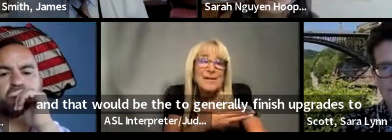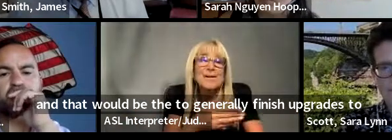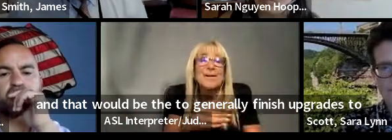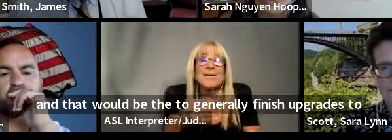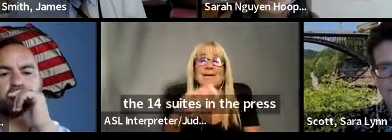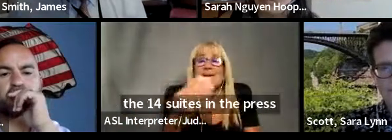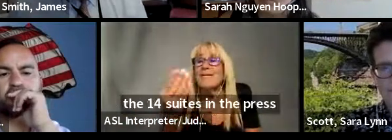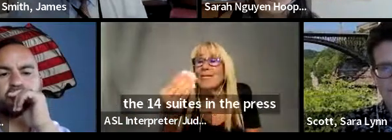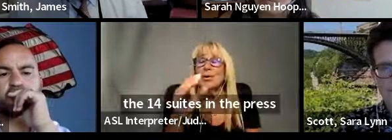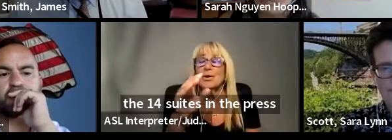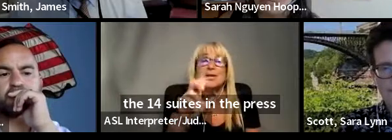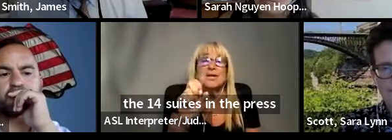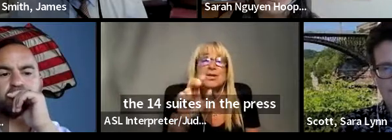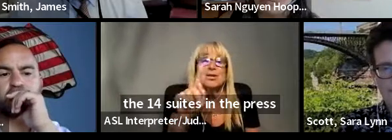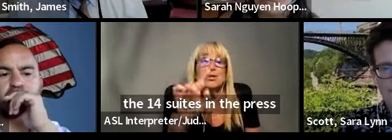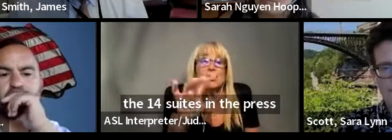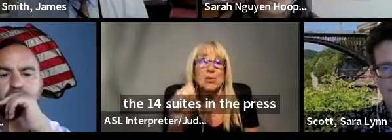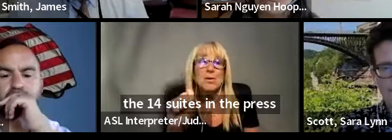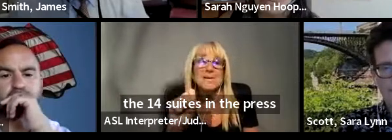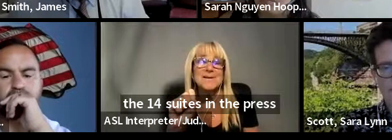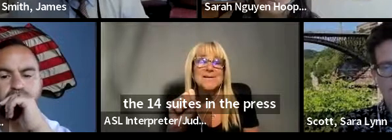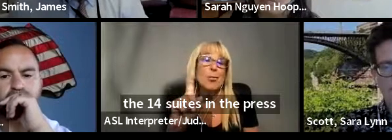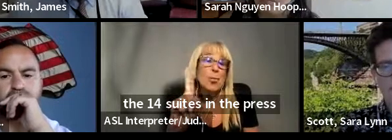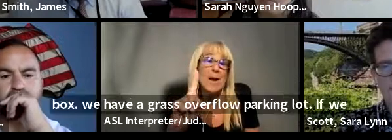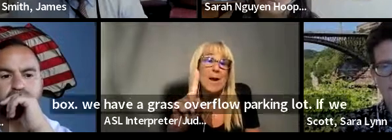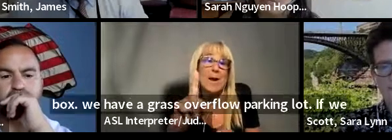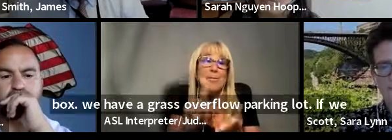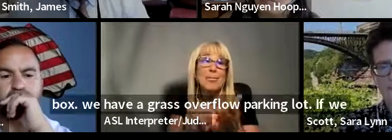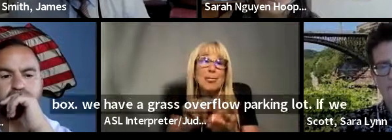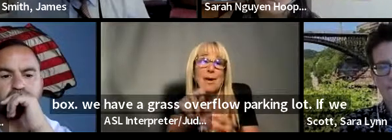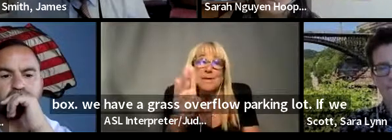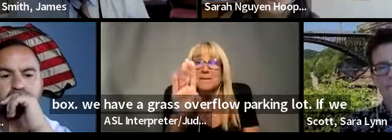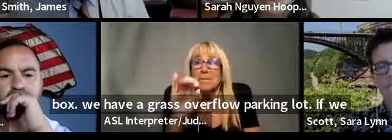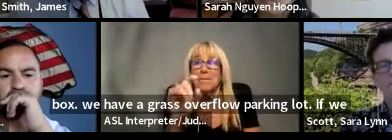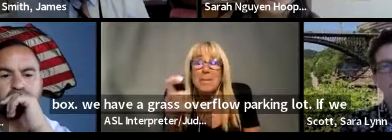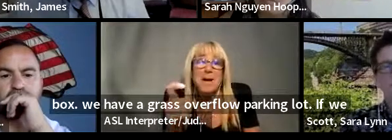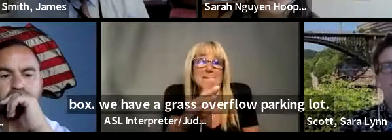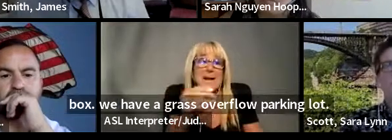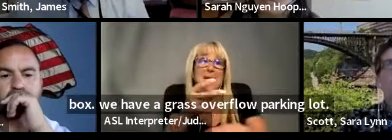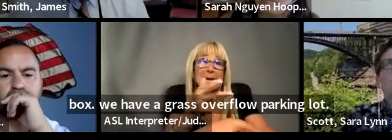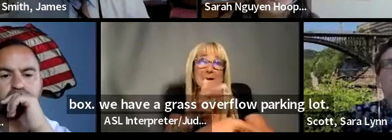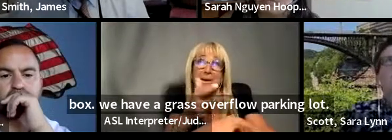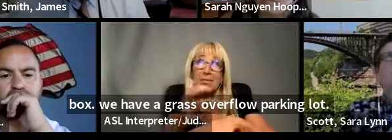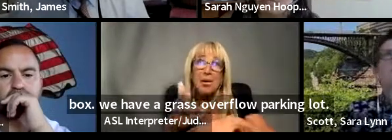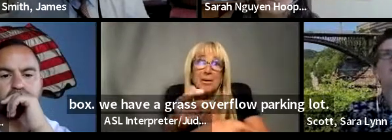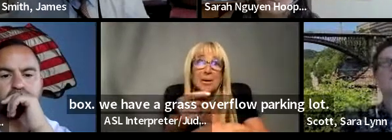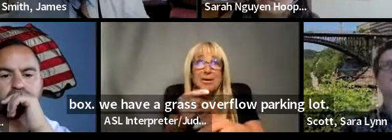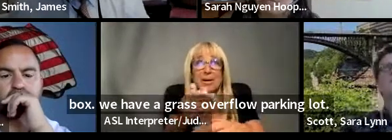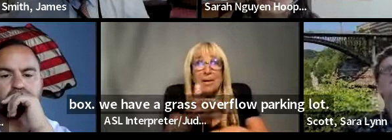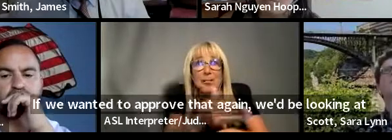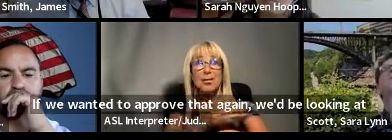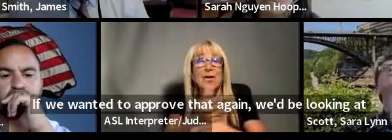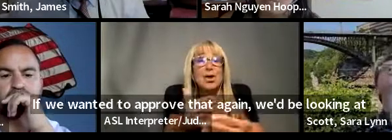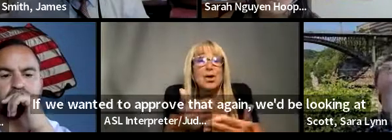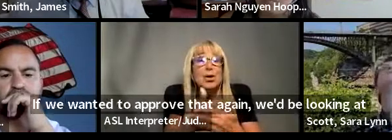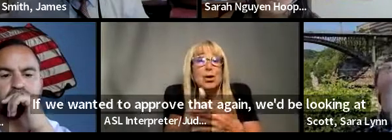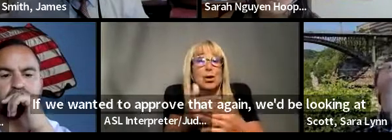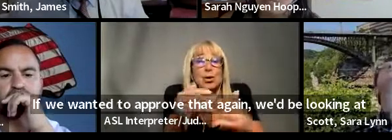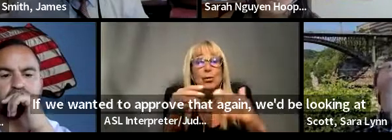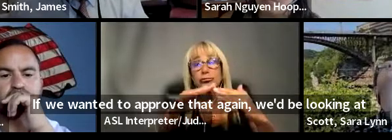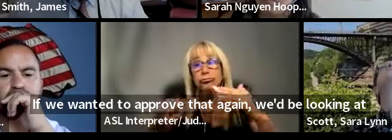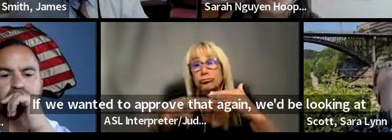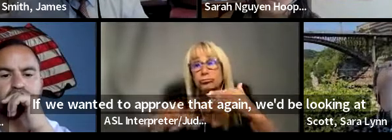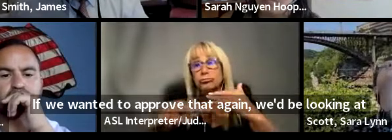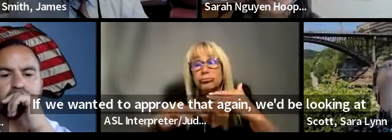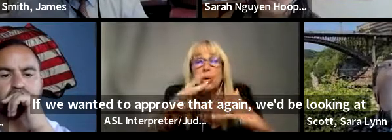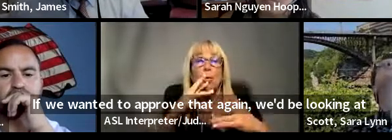We have a grass overflow parking lot if we wanted to improve that. And again, we'd be looking at that for new drainage as well as